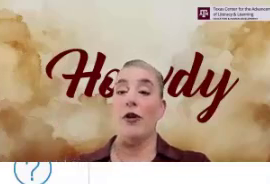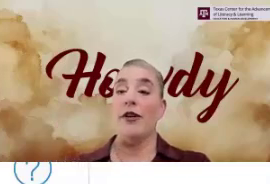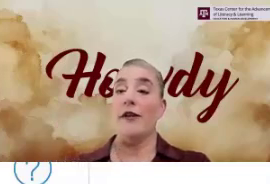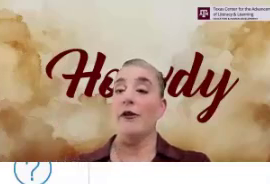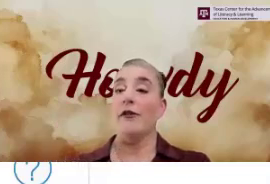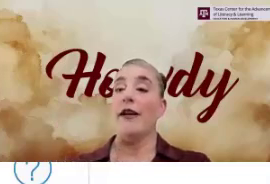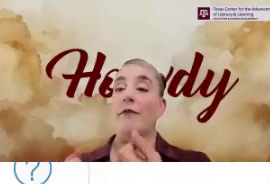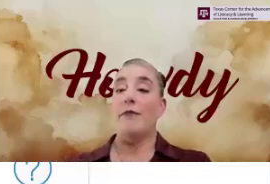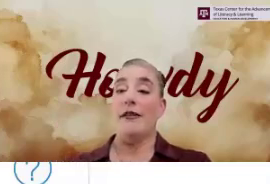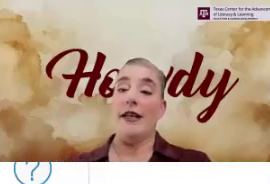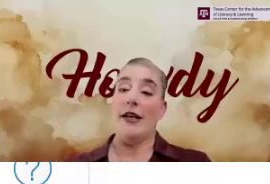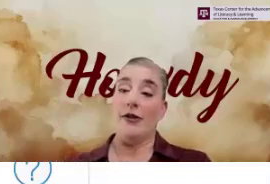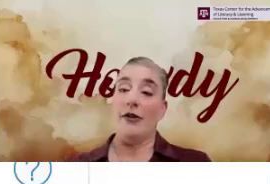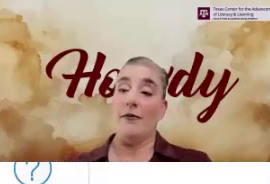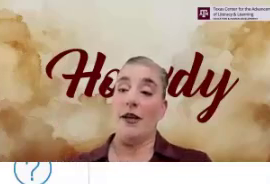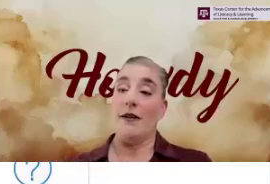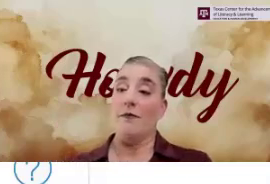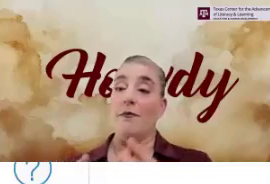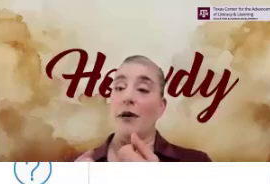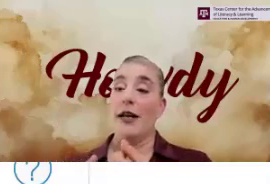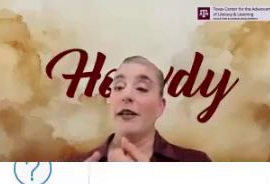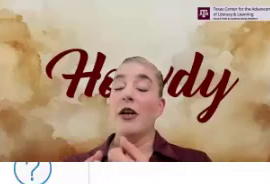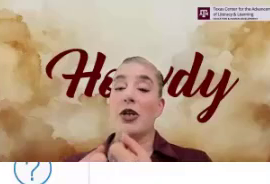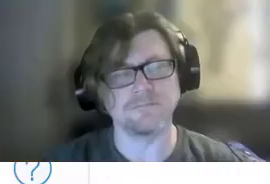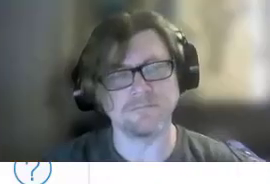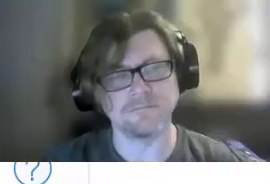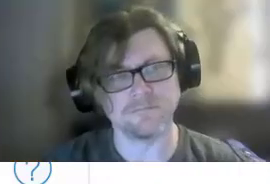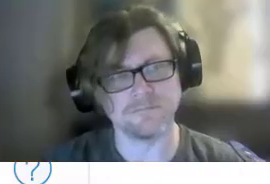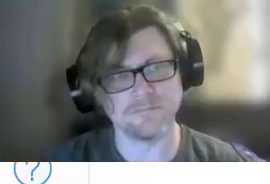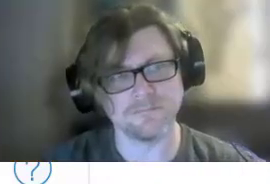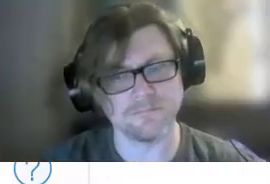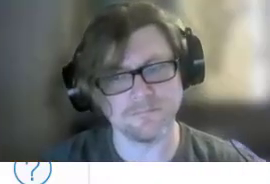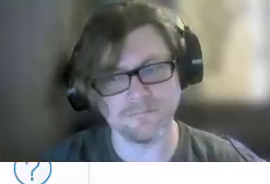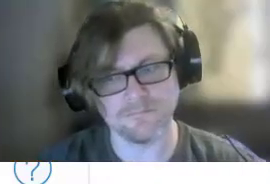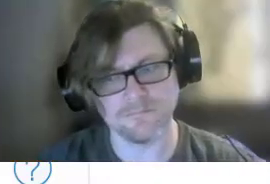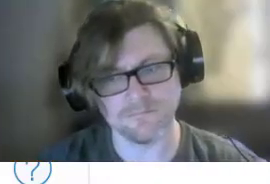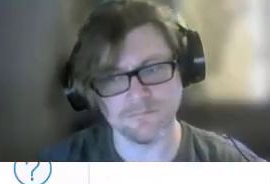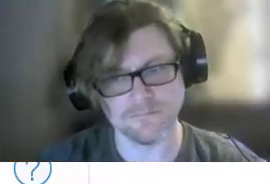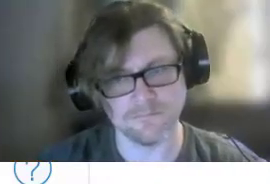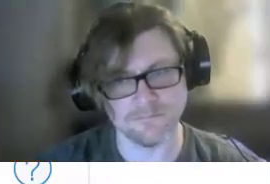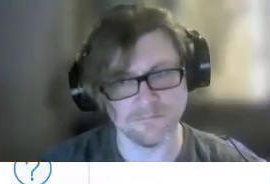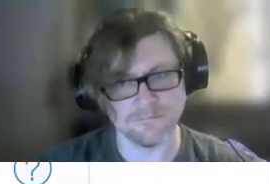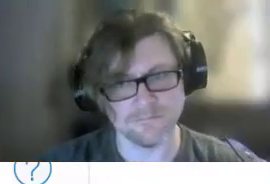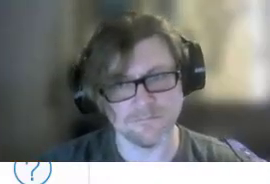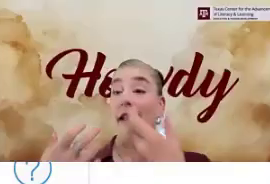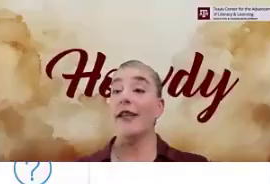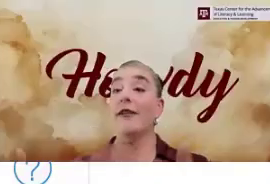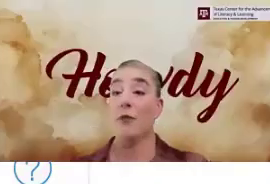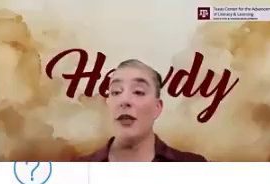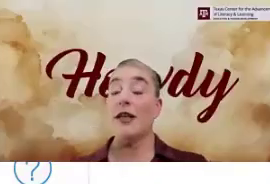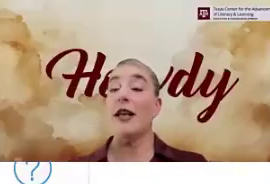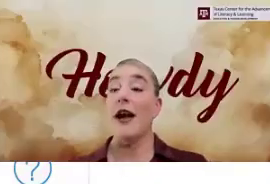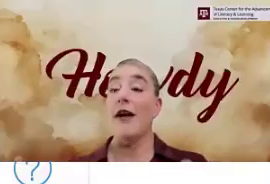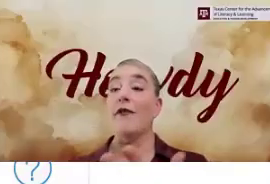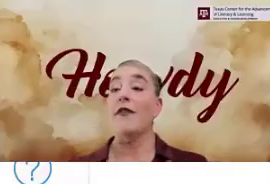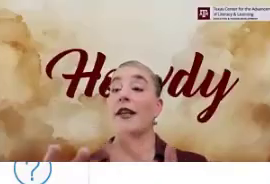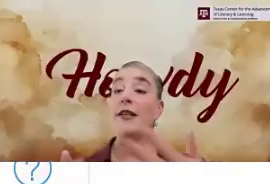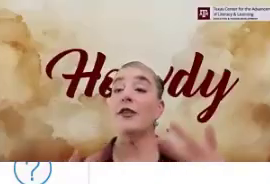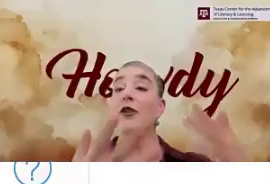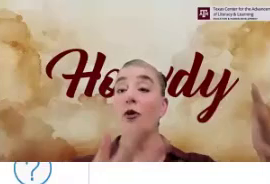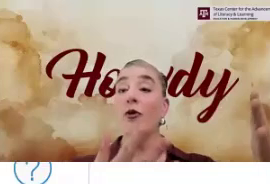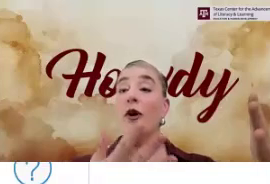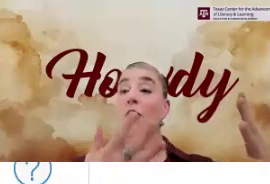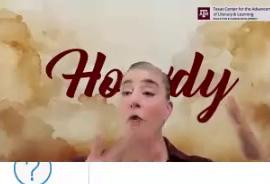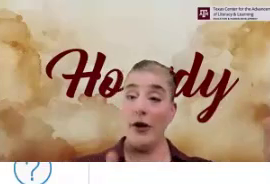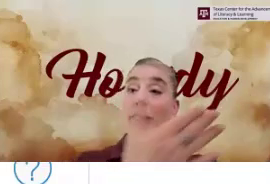but I'd shorten it with like a bit.ly or something. But you want to, if they're going to access it like in a PDF and